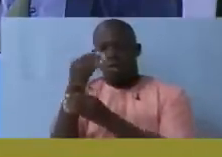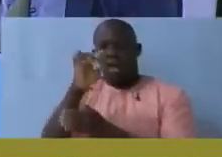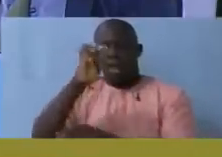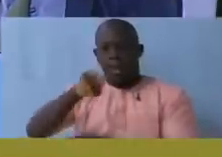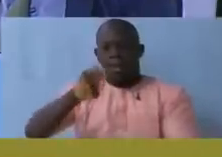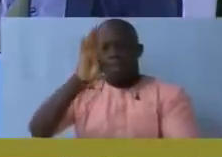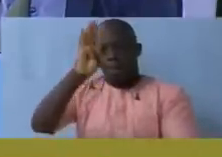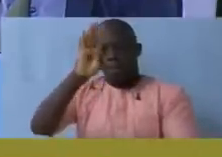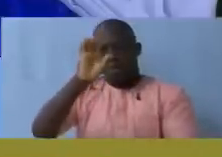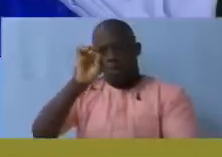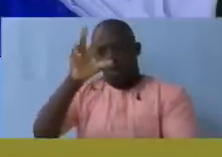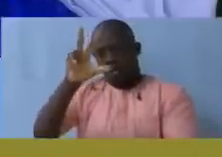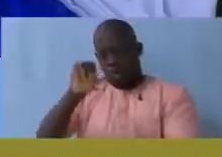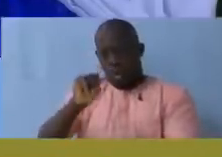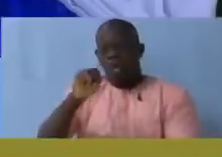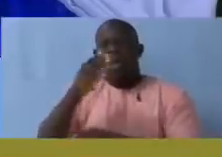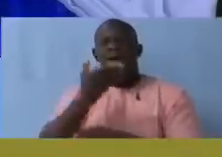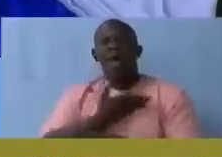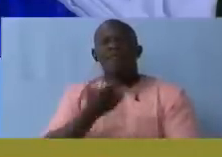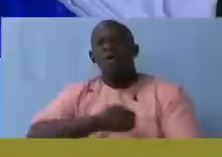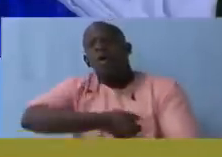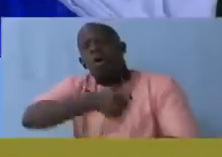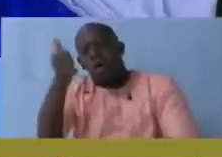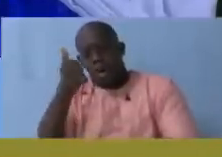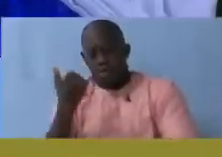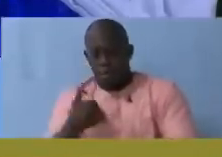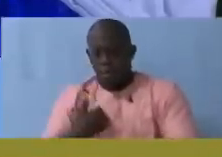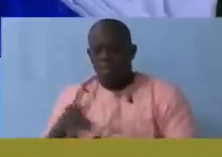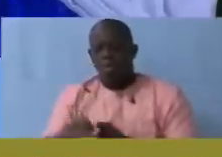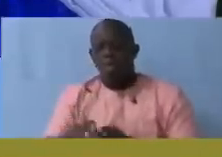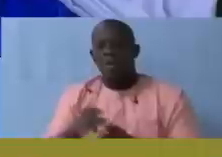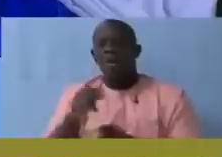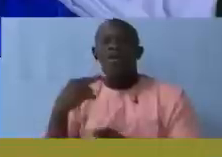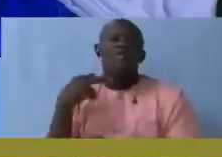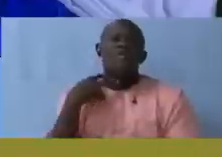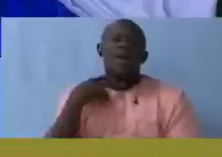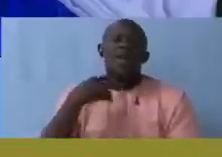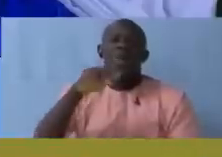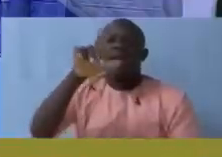undetectable viral loads. So